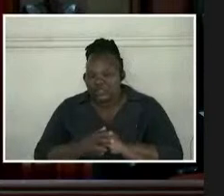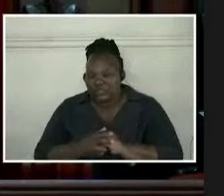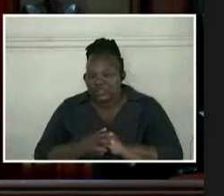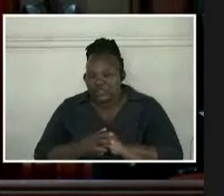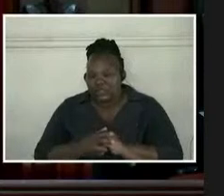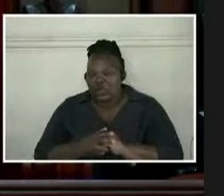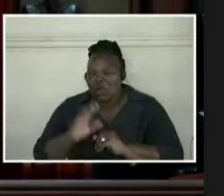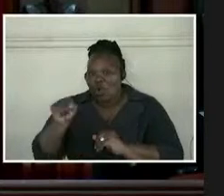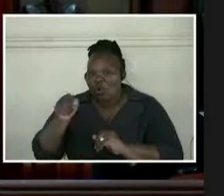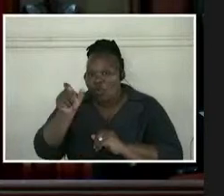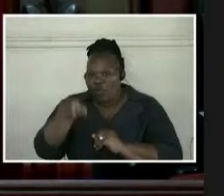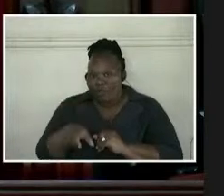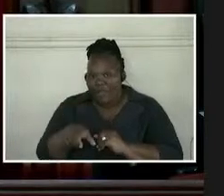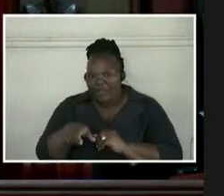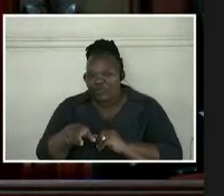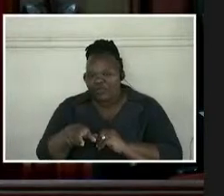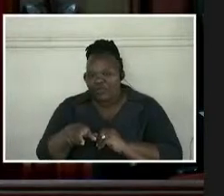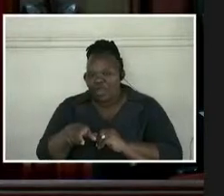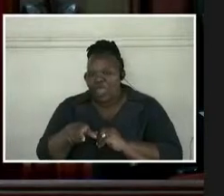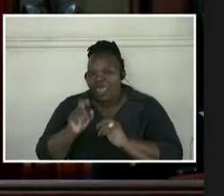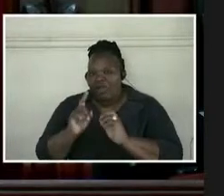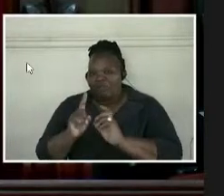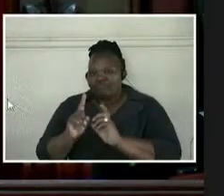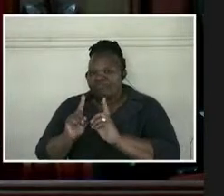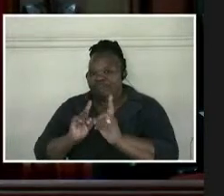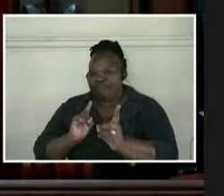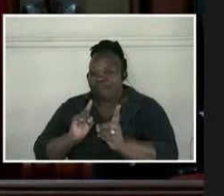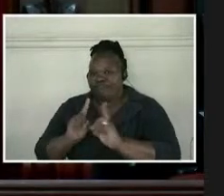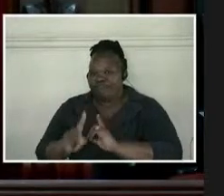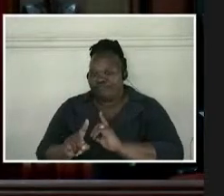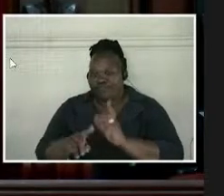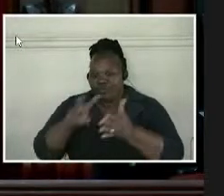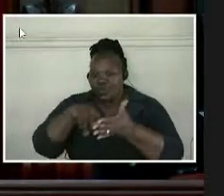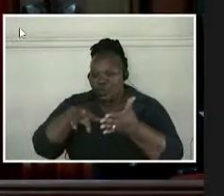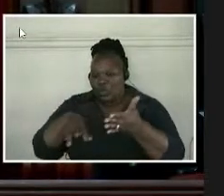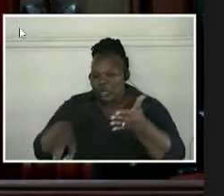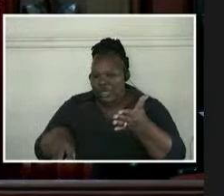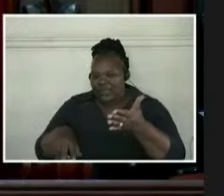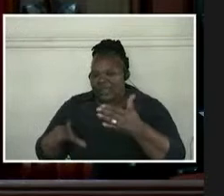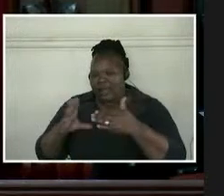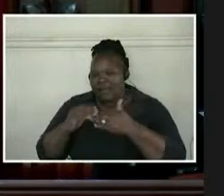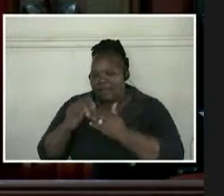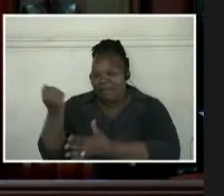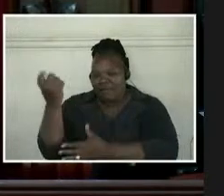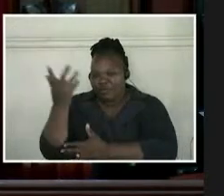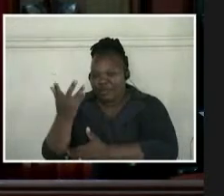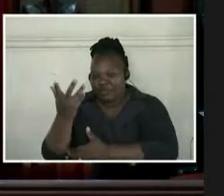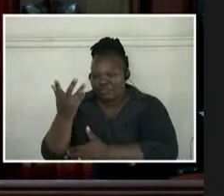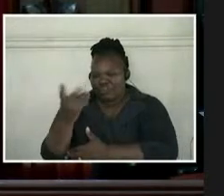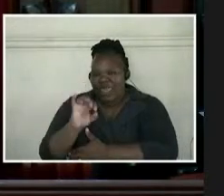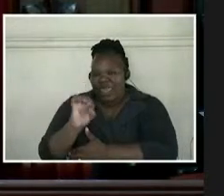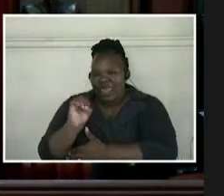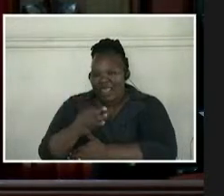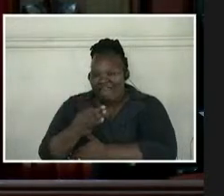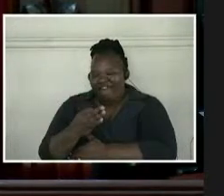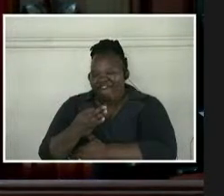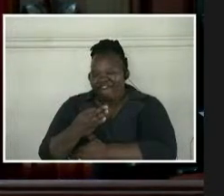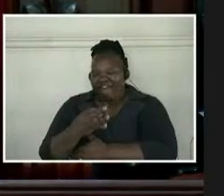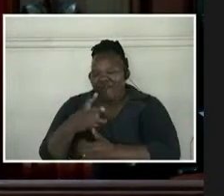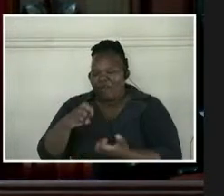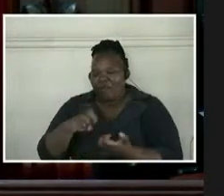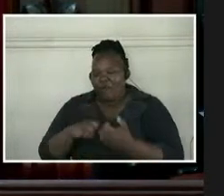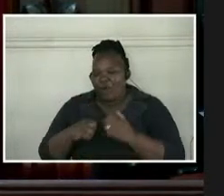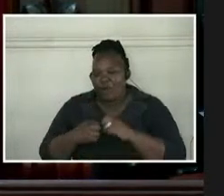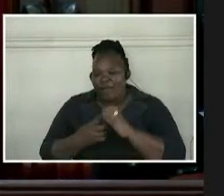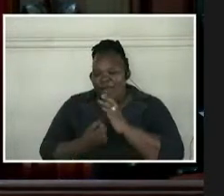party member to be on standby to read the member speech into the record should the need arise